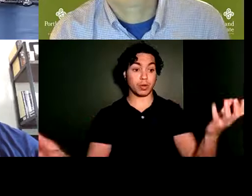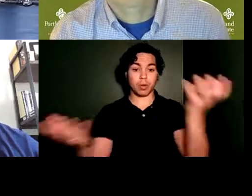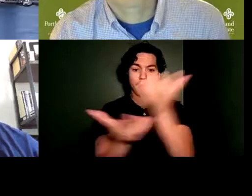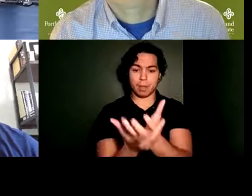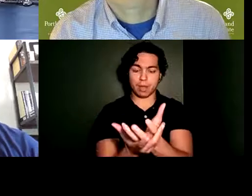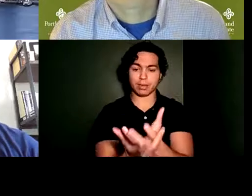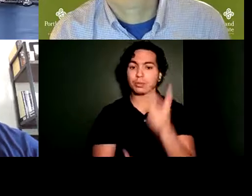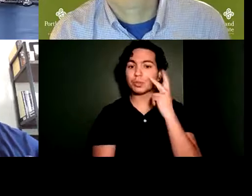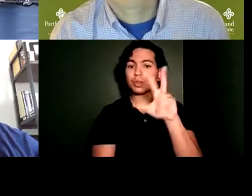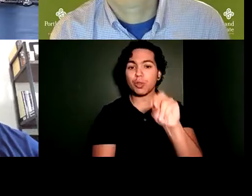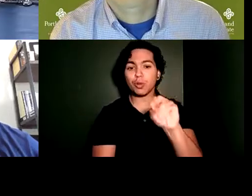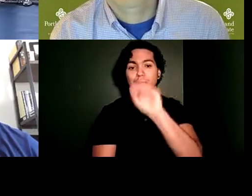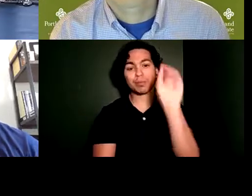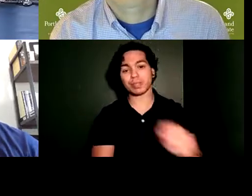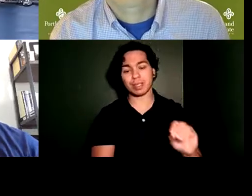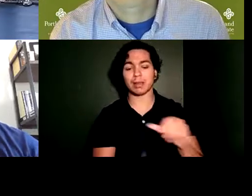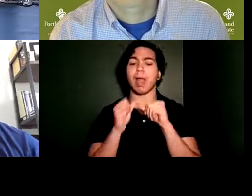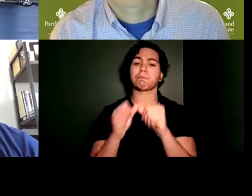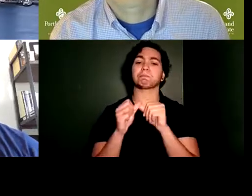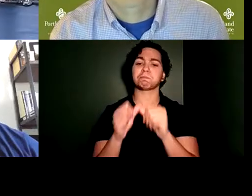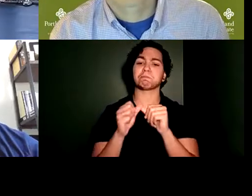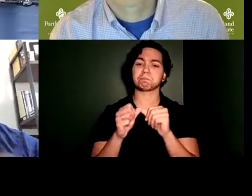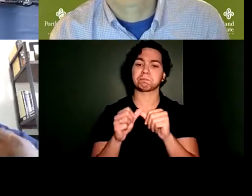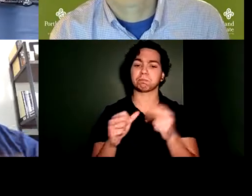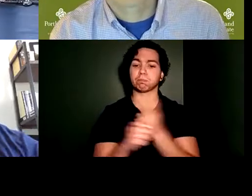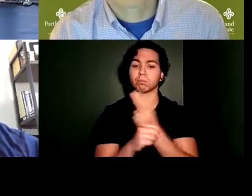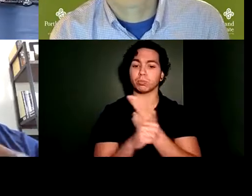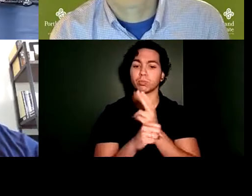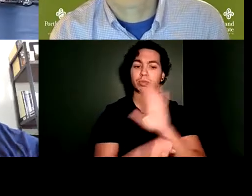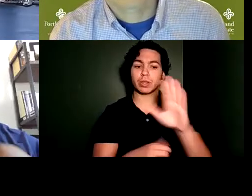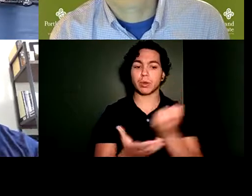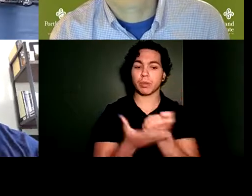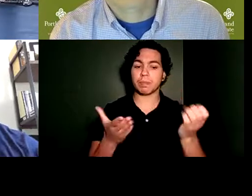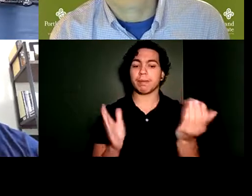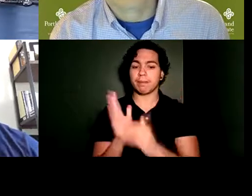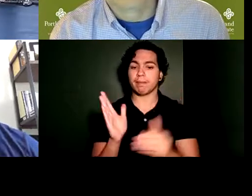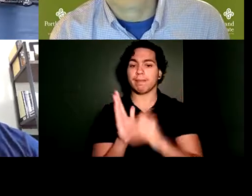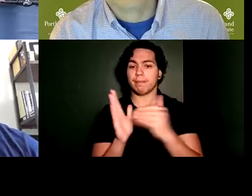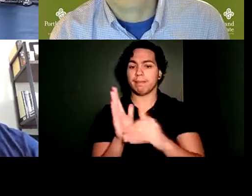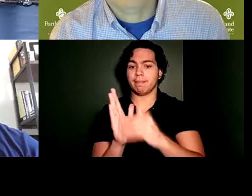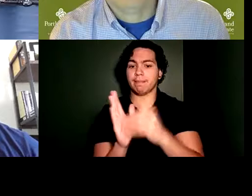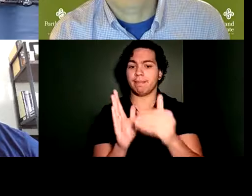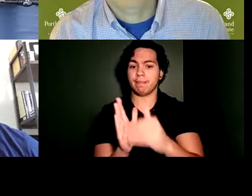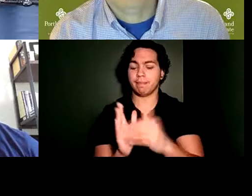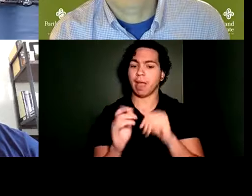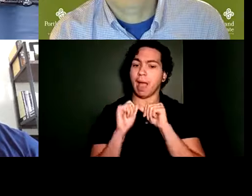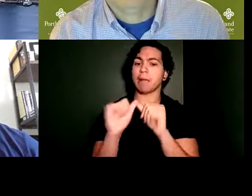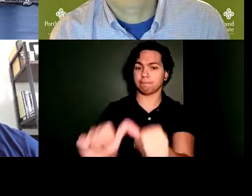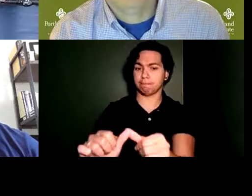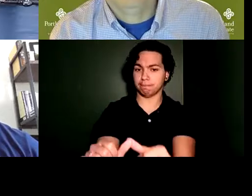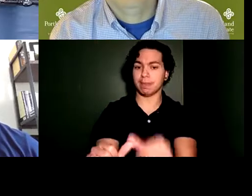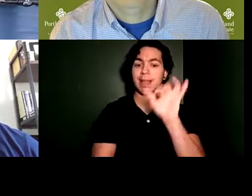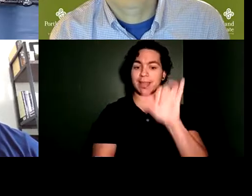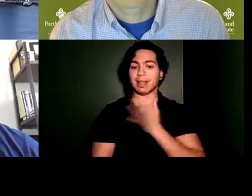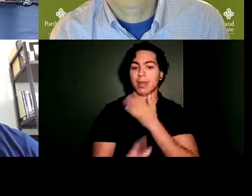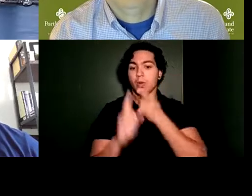see 30% be far more consistent in their uses of the devices over and over and over again. And our goal is to make sure that